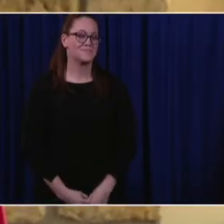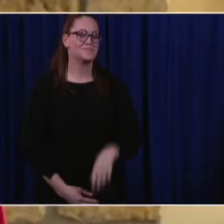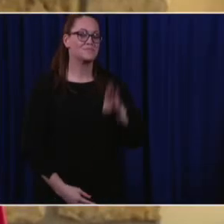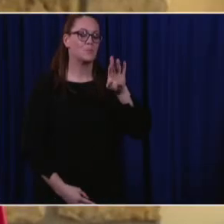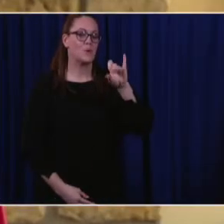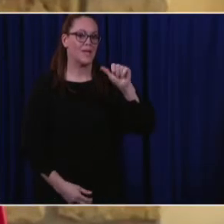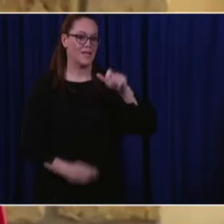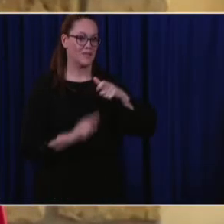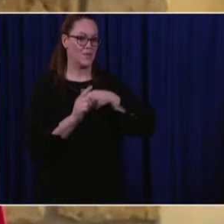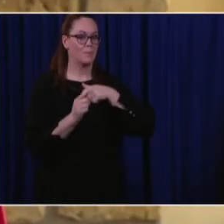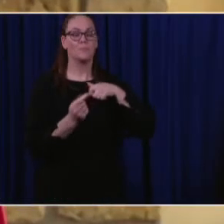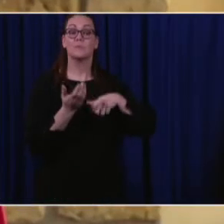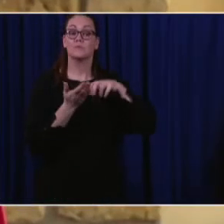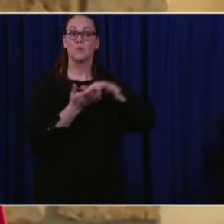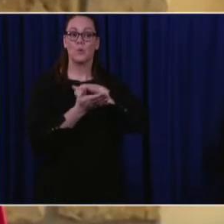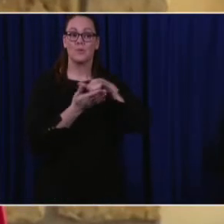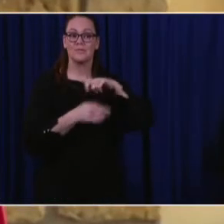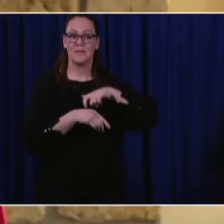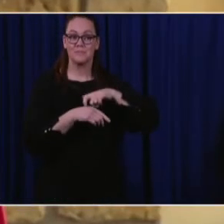Hey, Bruce.